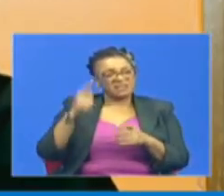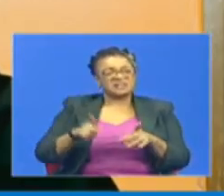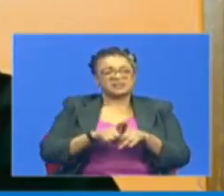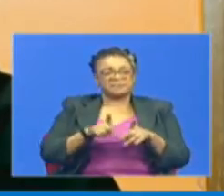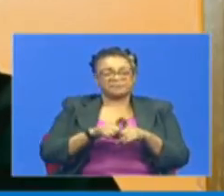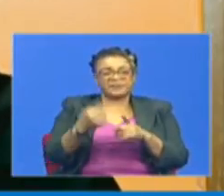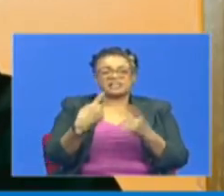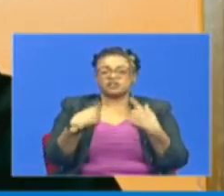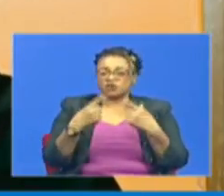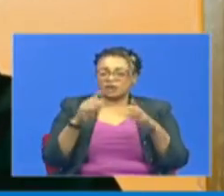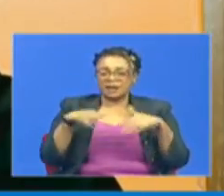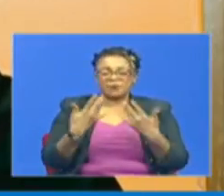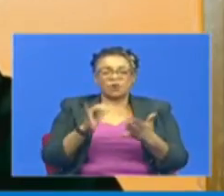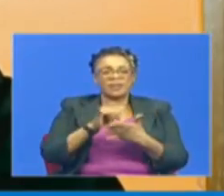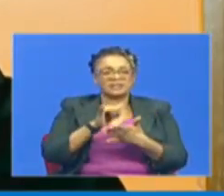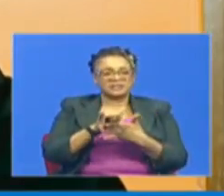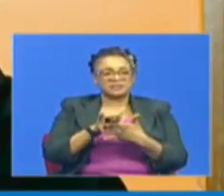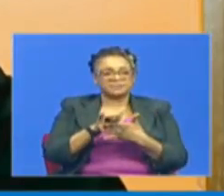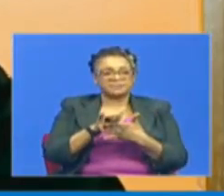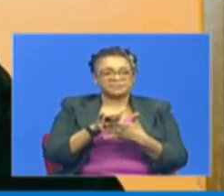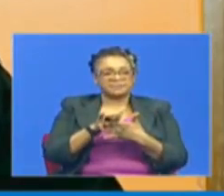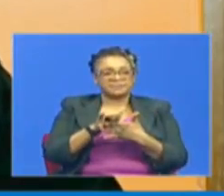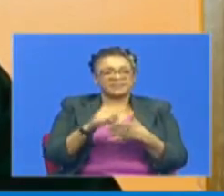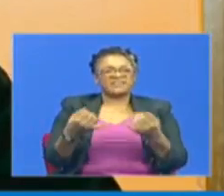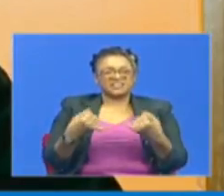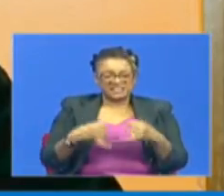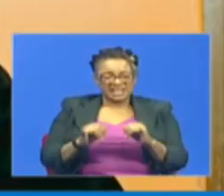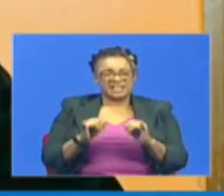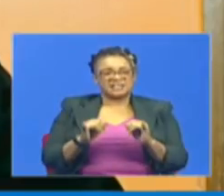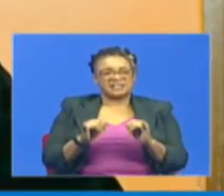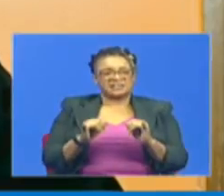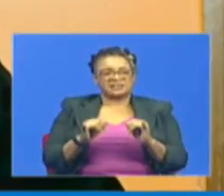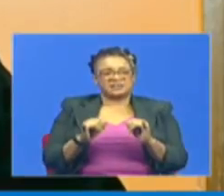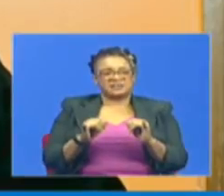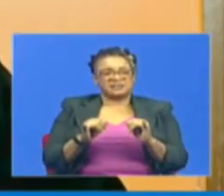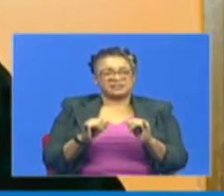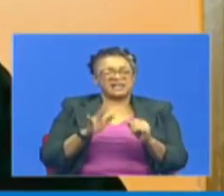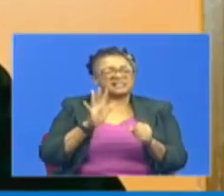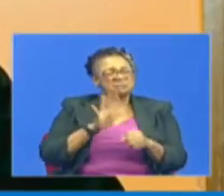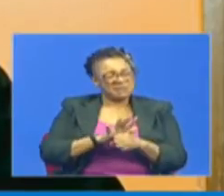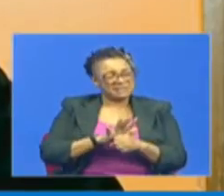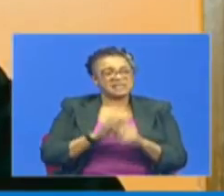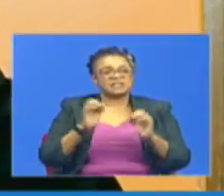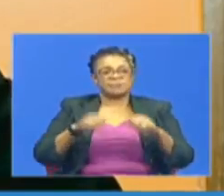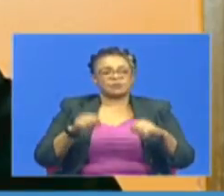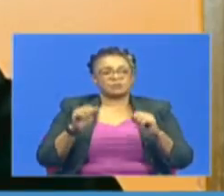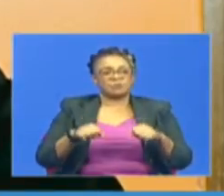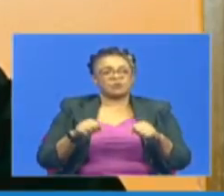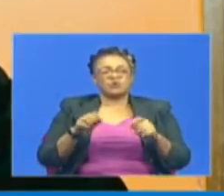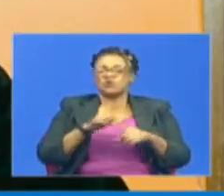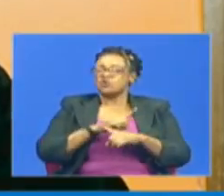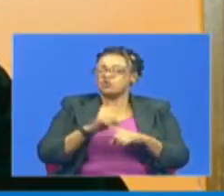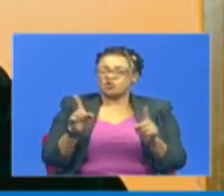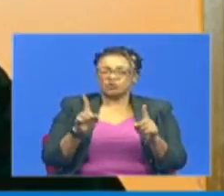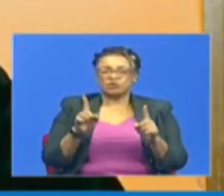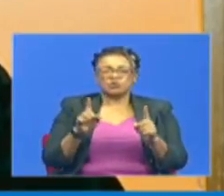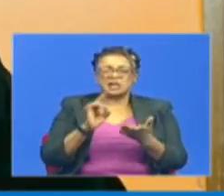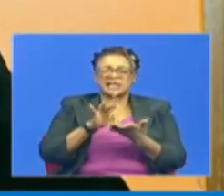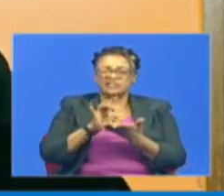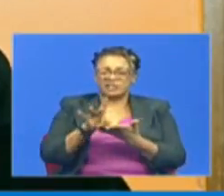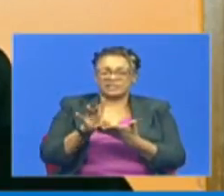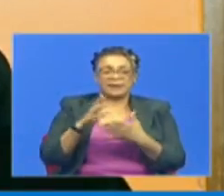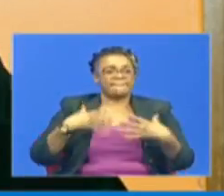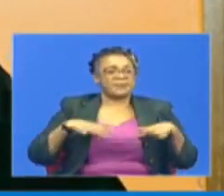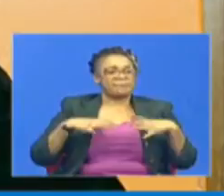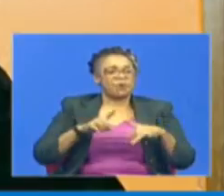it, they've tried to stretch as much as possible. They've tried to stretch not to retrench people, but